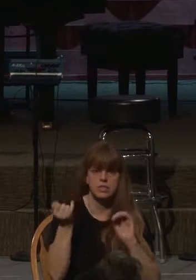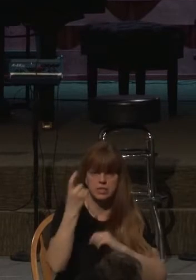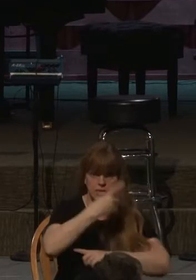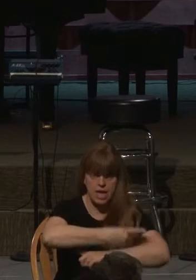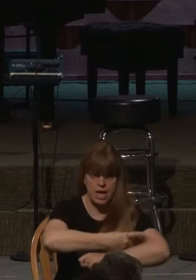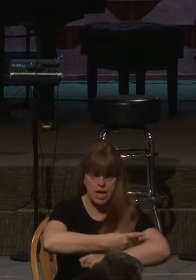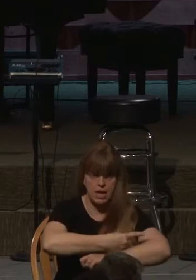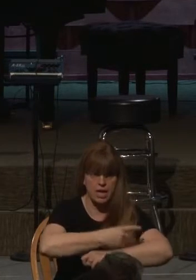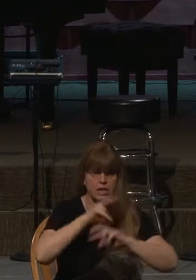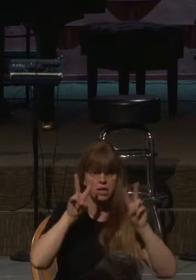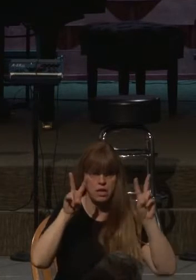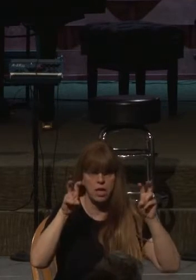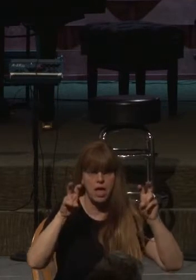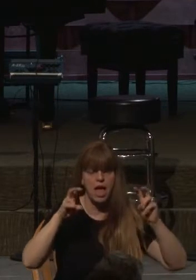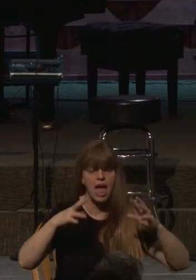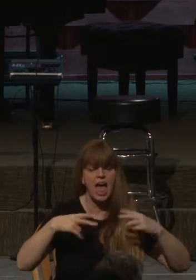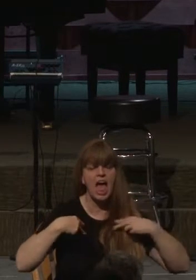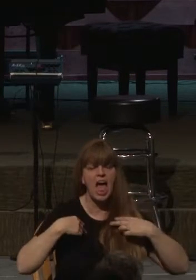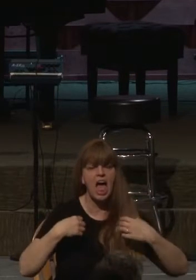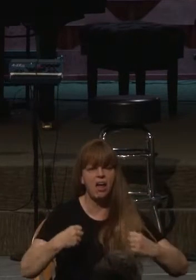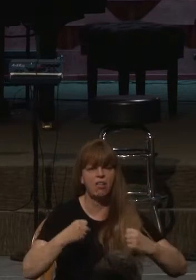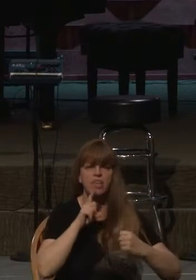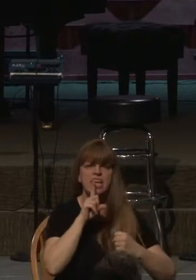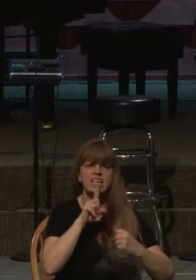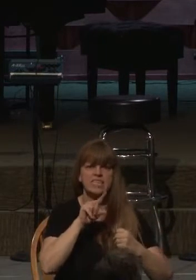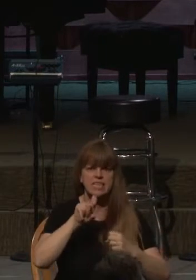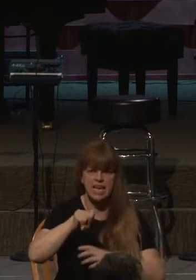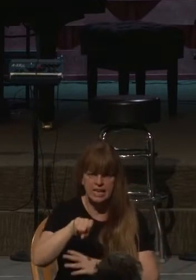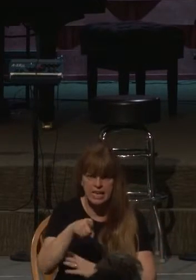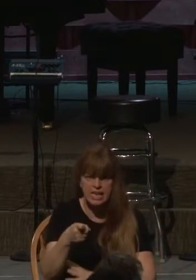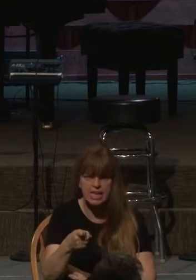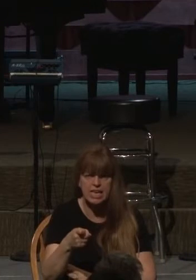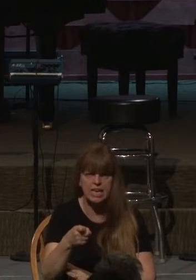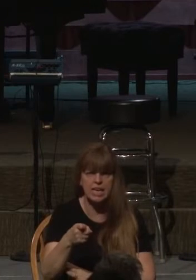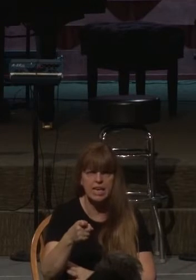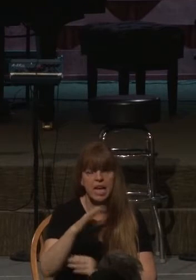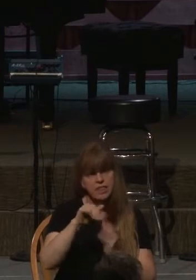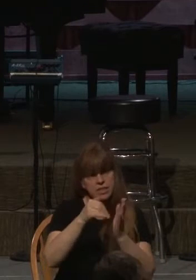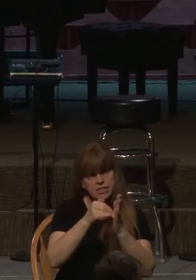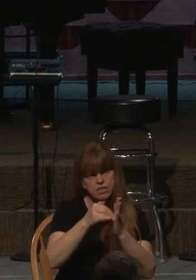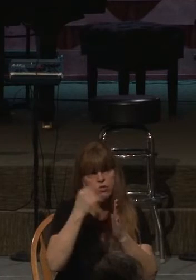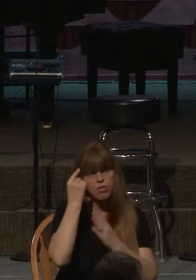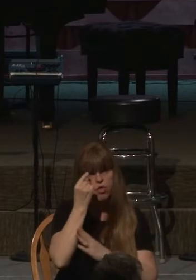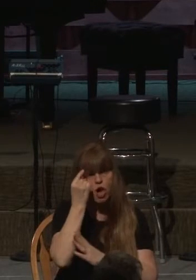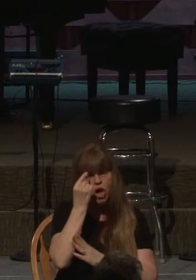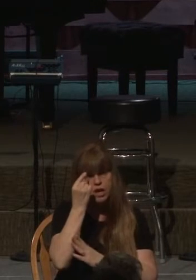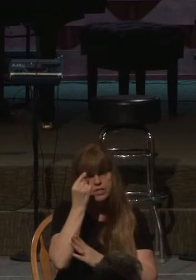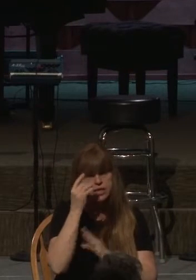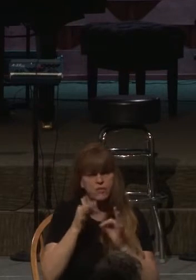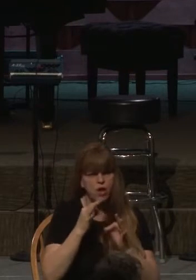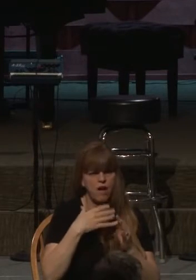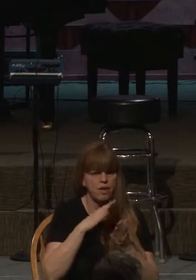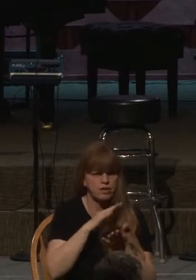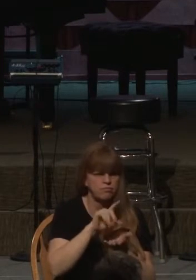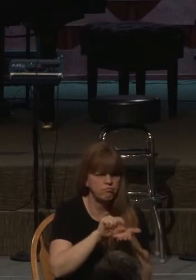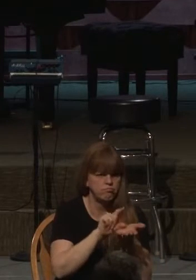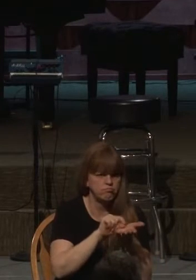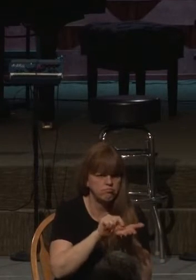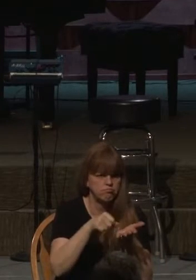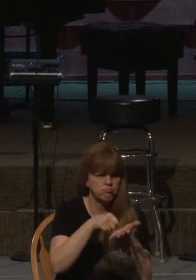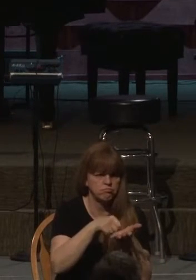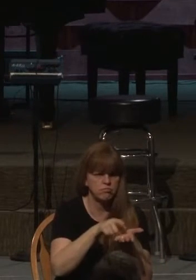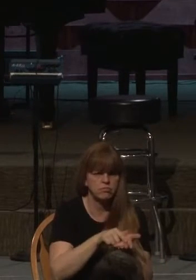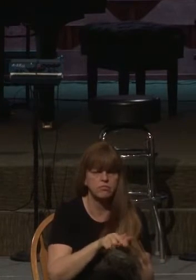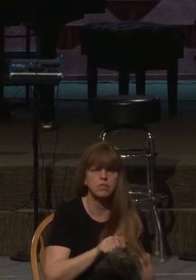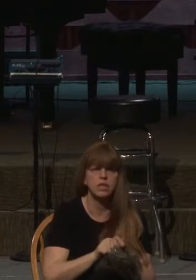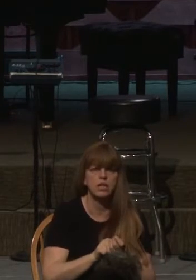Health is Key. Health is key. And the central thought of this message, if you picked up a note guide on your way in, you'll find that it's right